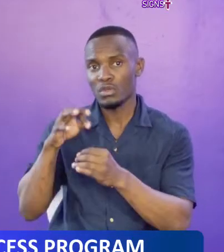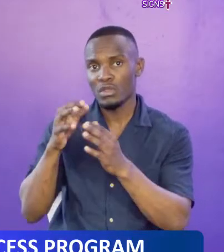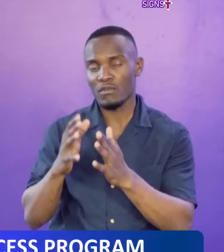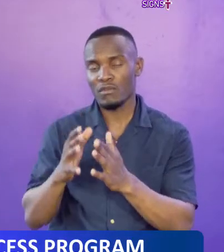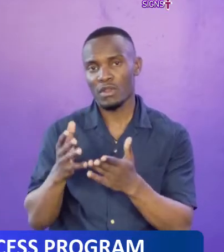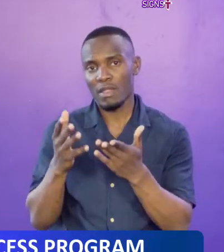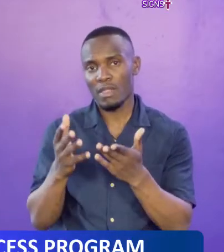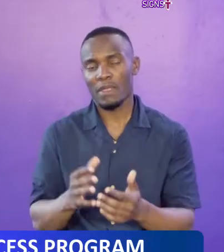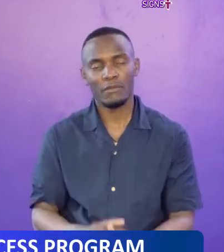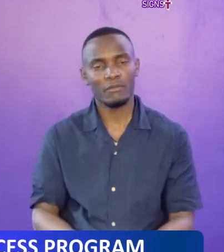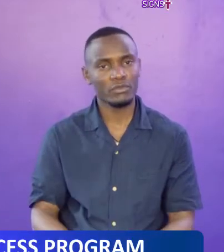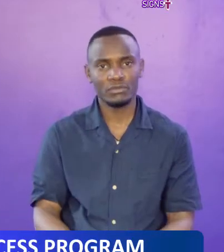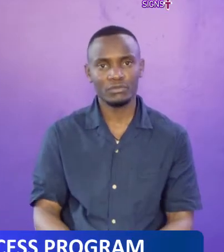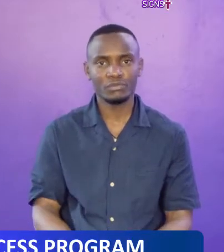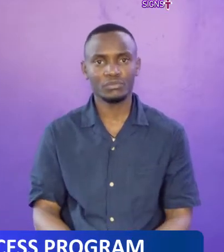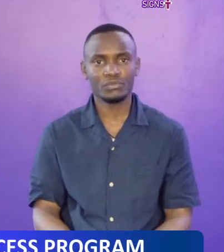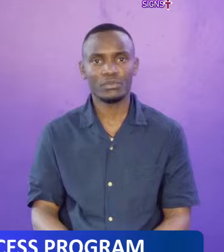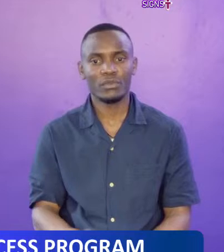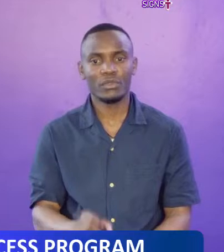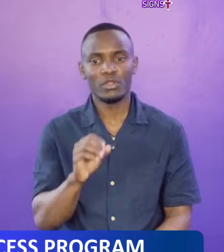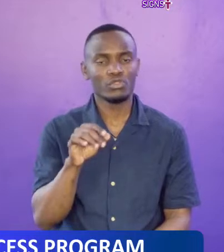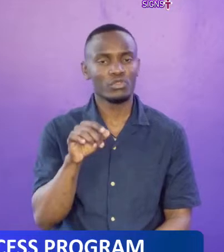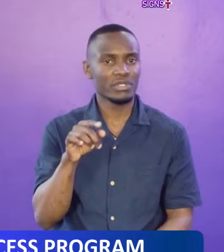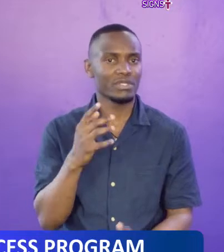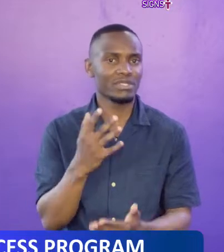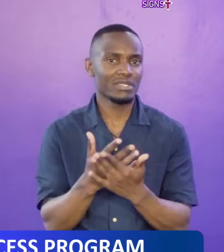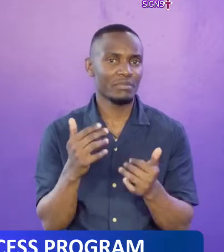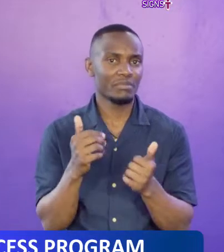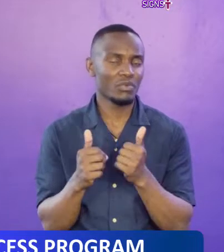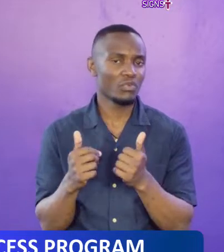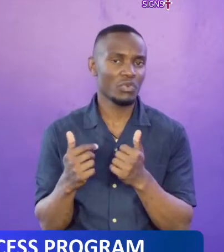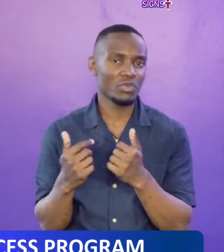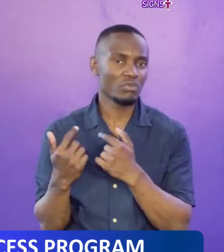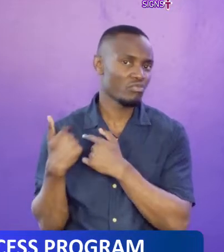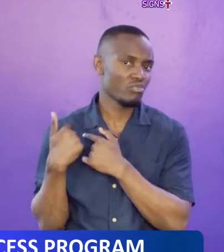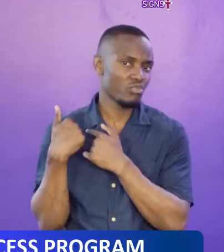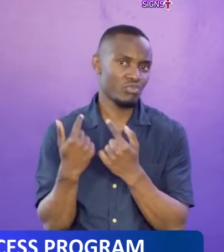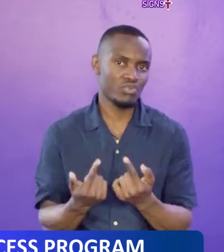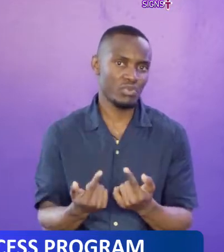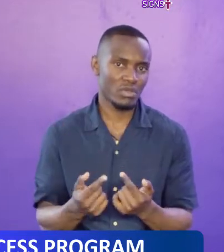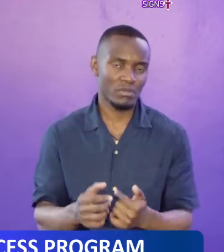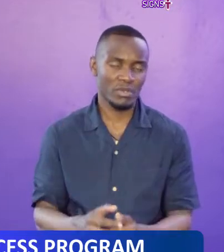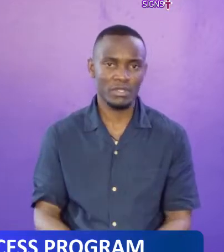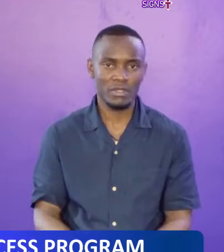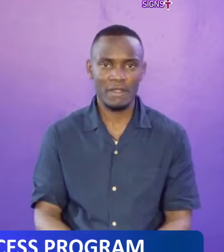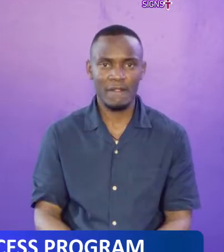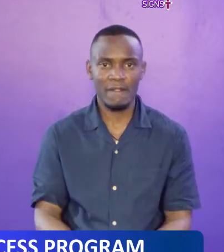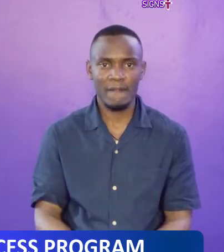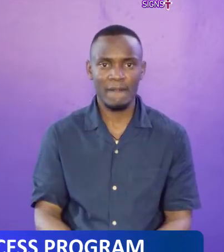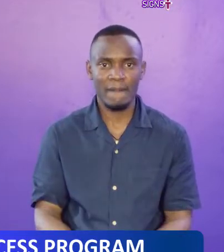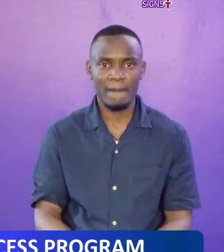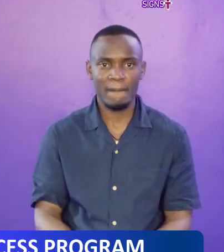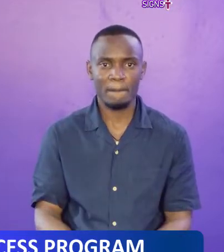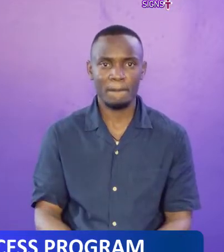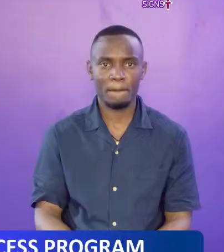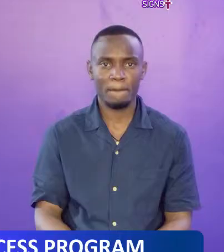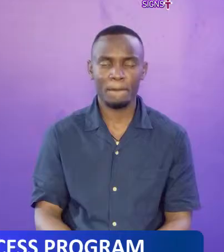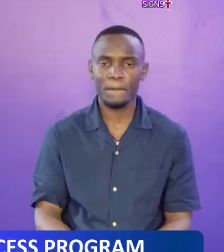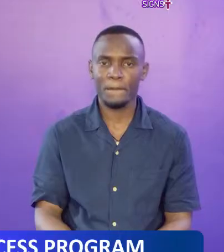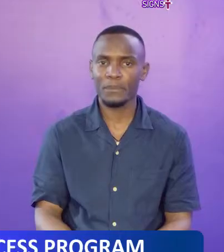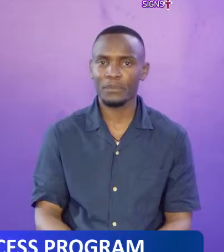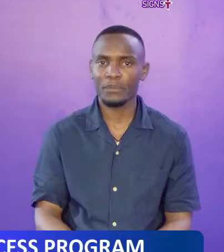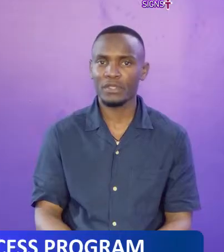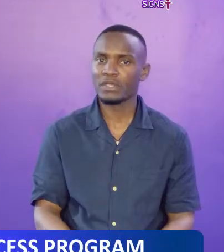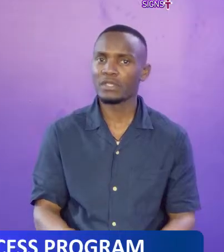Yeah. Yes. So it's something that has been happening. Yes. I am implored to probe